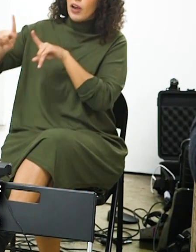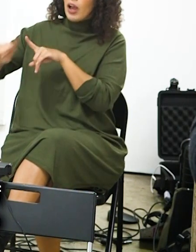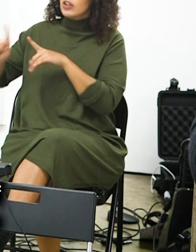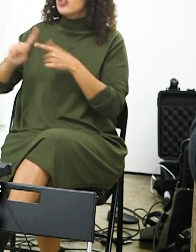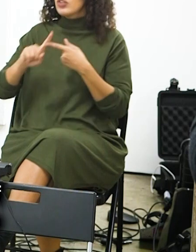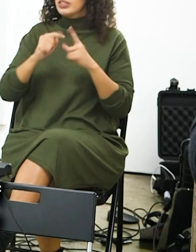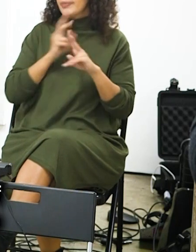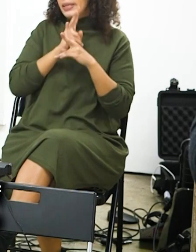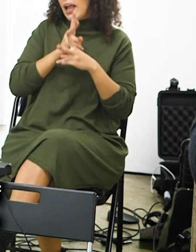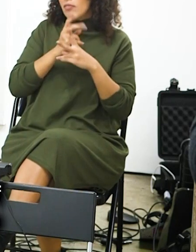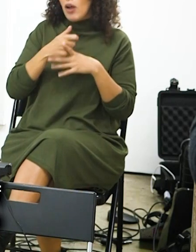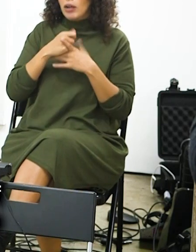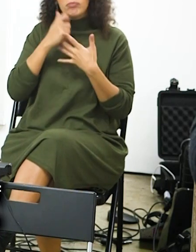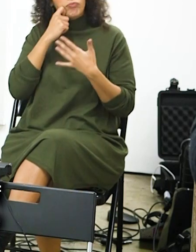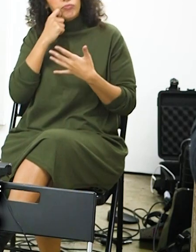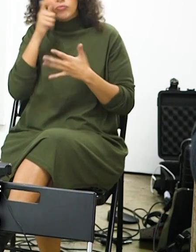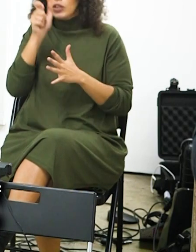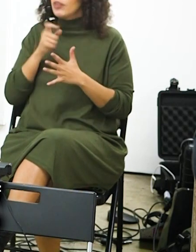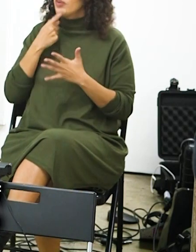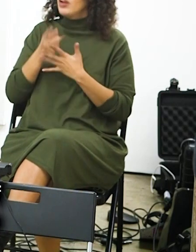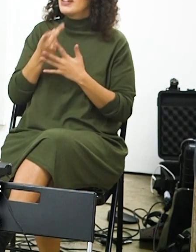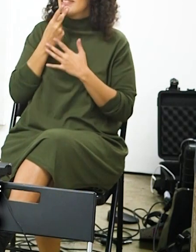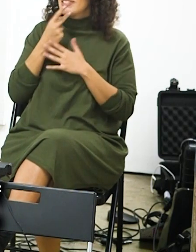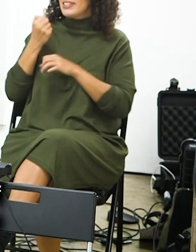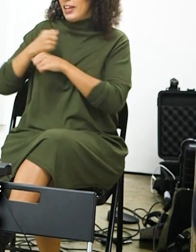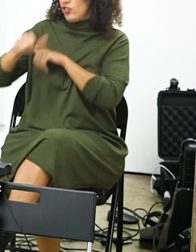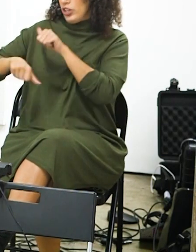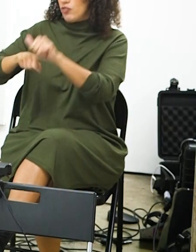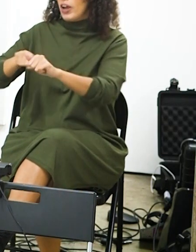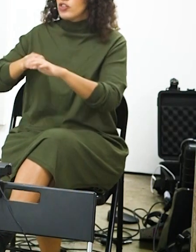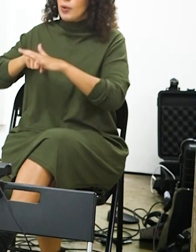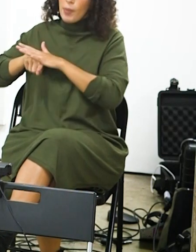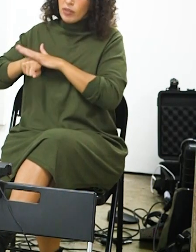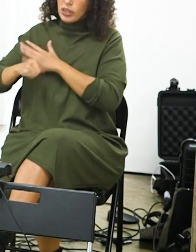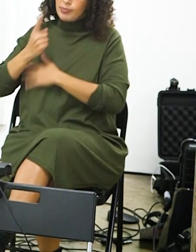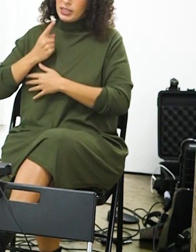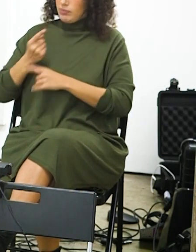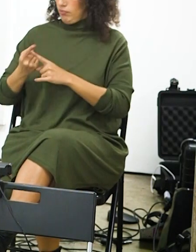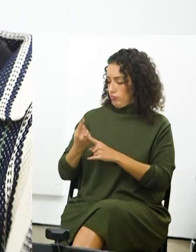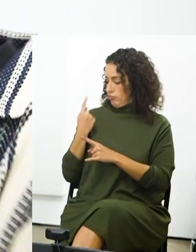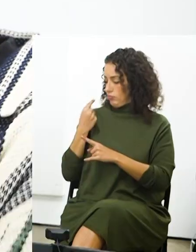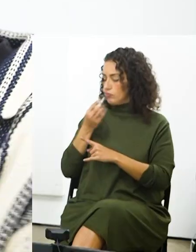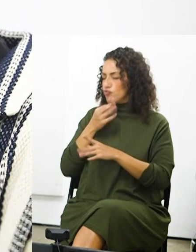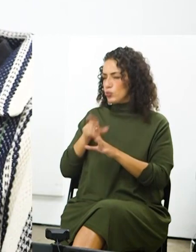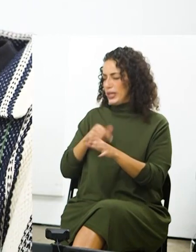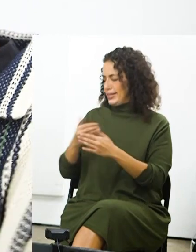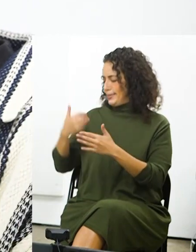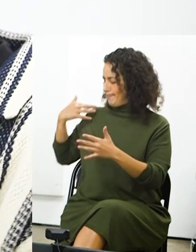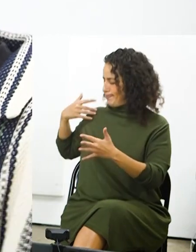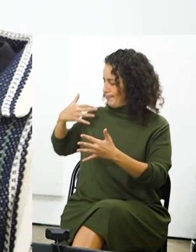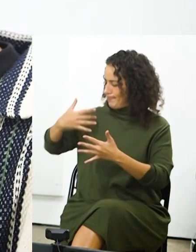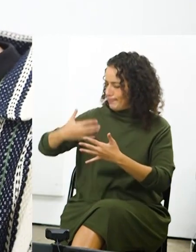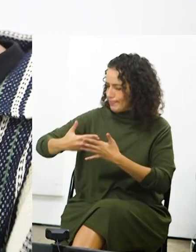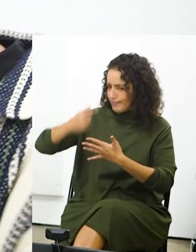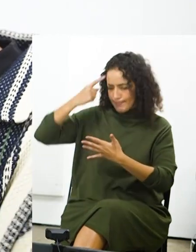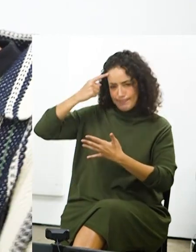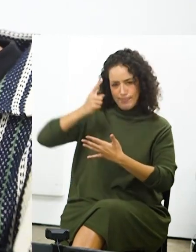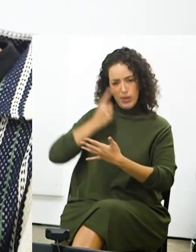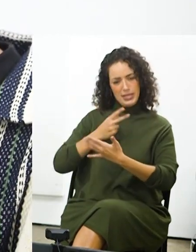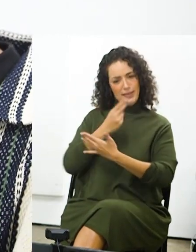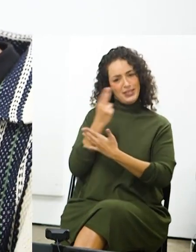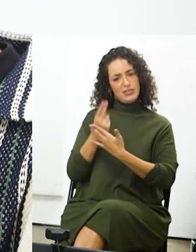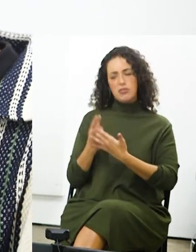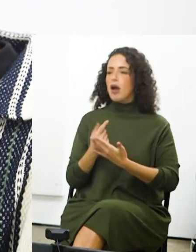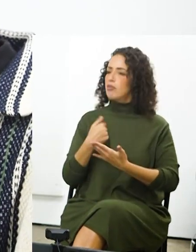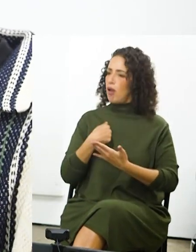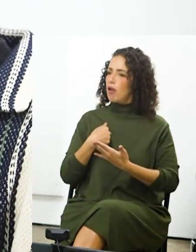carer, person of color, second-generation migrant. So for me, the last couple of years has really been about understanding what it means for me to be a designer in those intersections